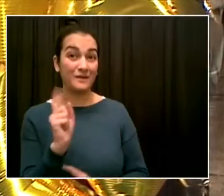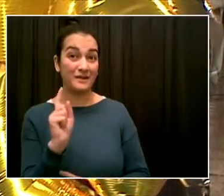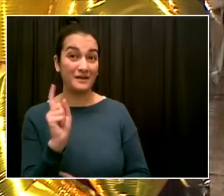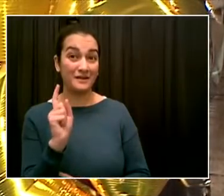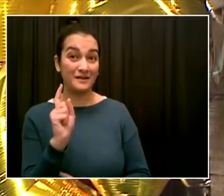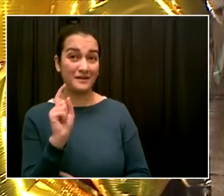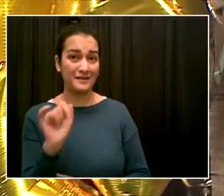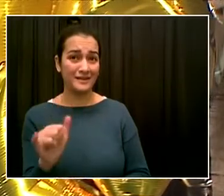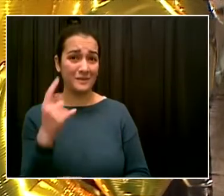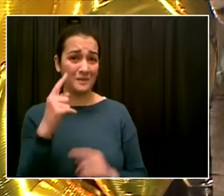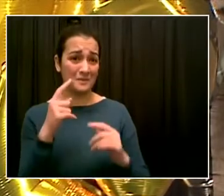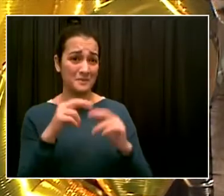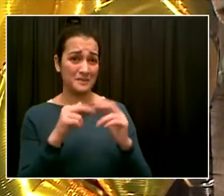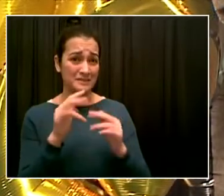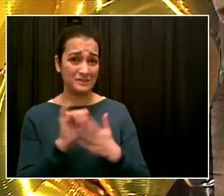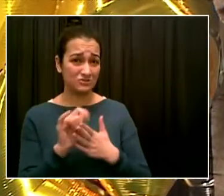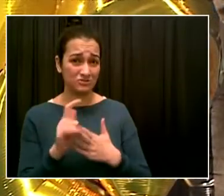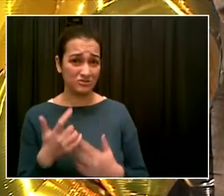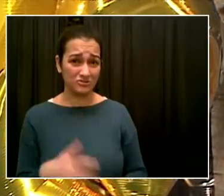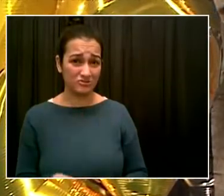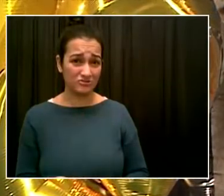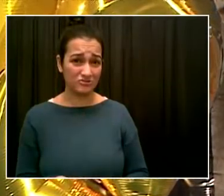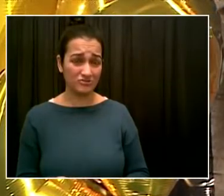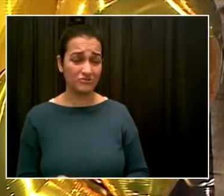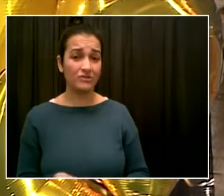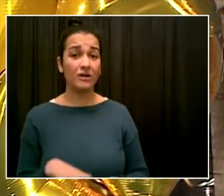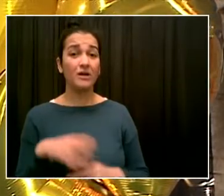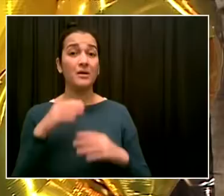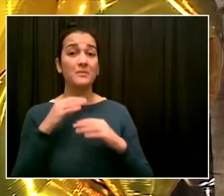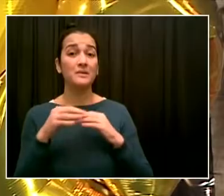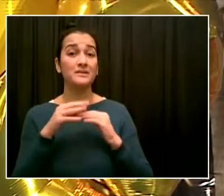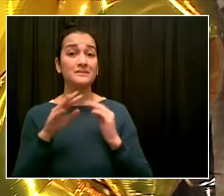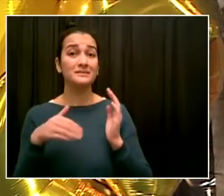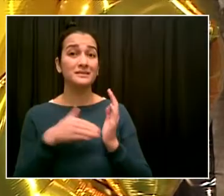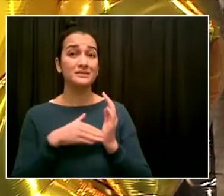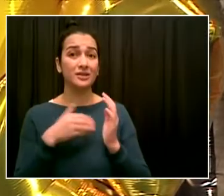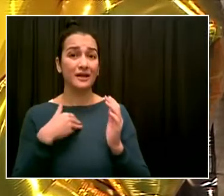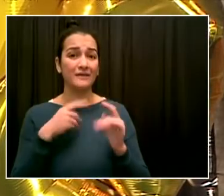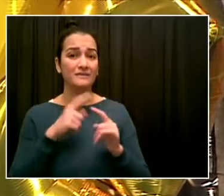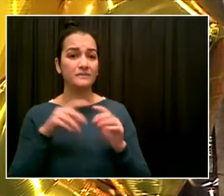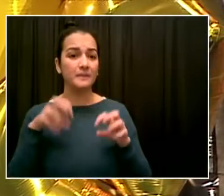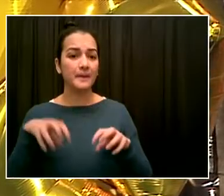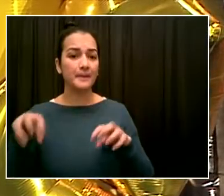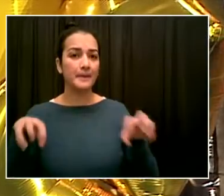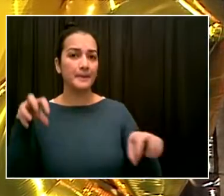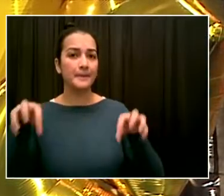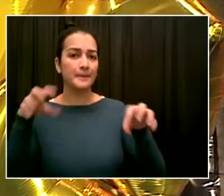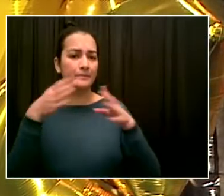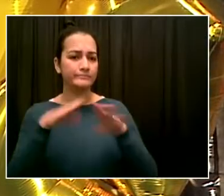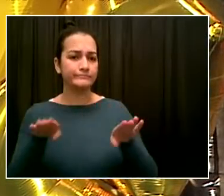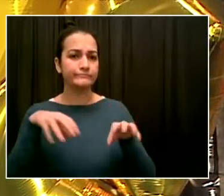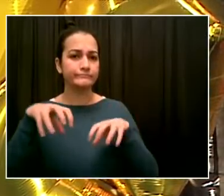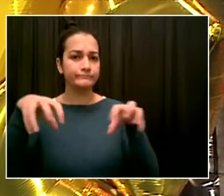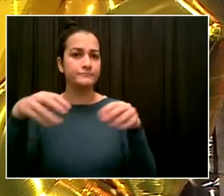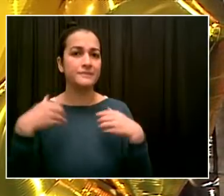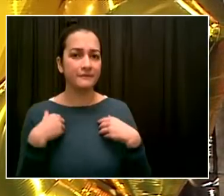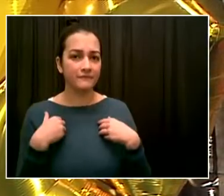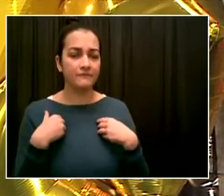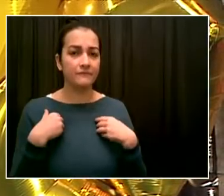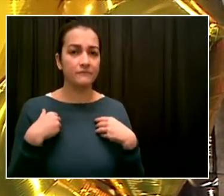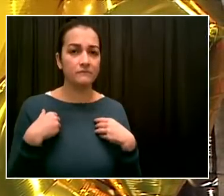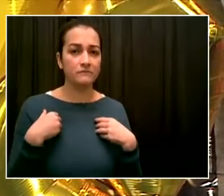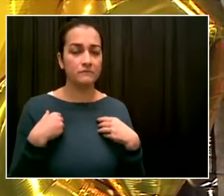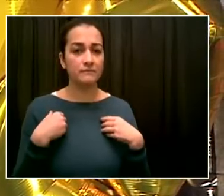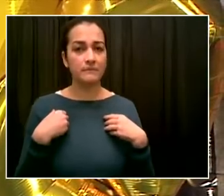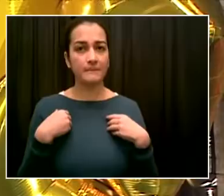record they could function without that building being open, and they're going to be closed for at least 5